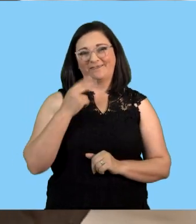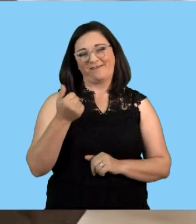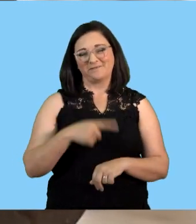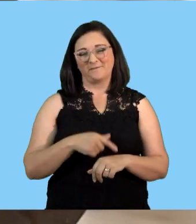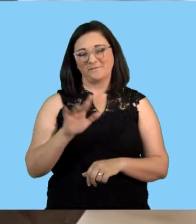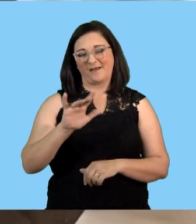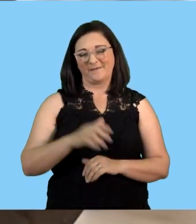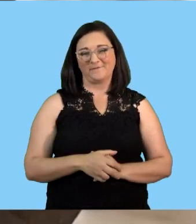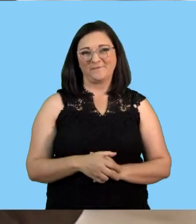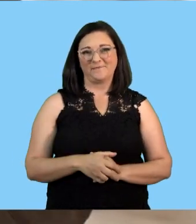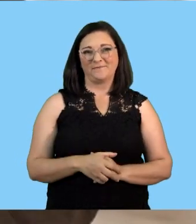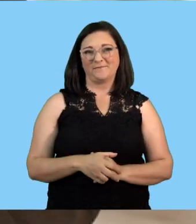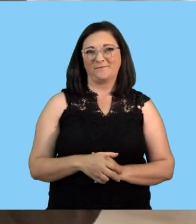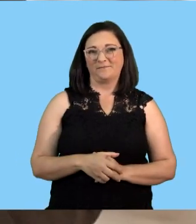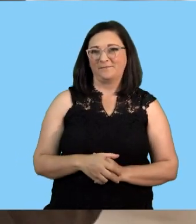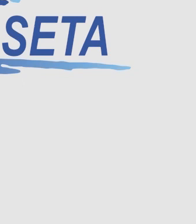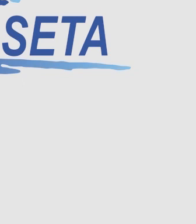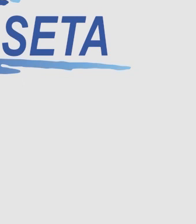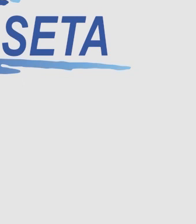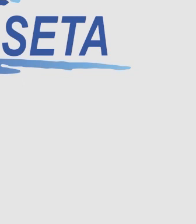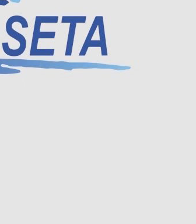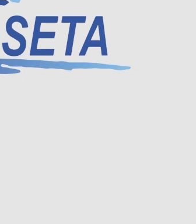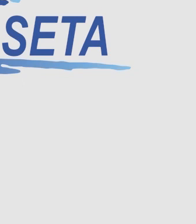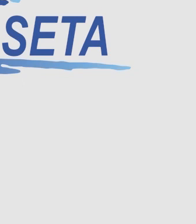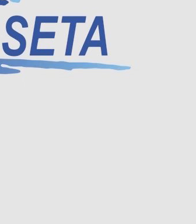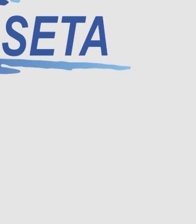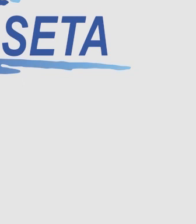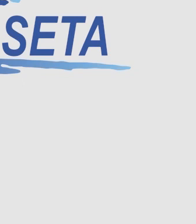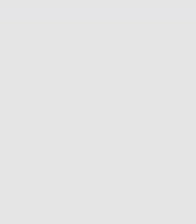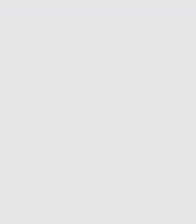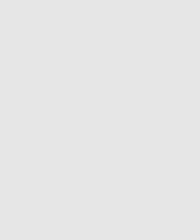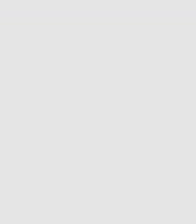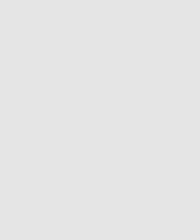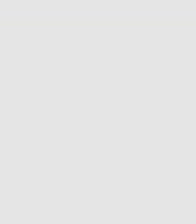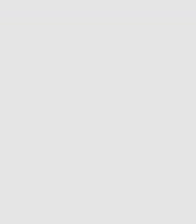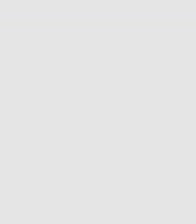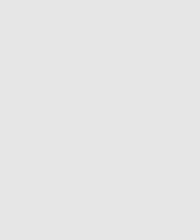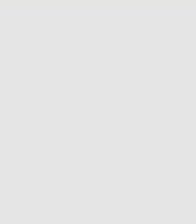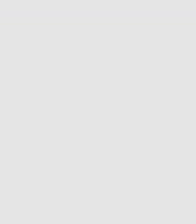I'm gonna see you next time. Goodbye.